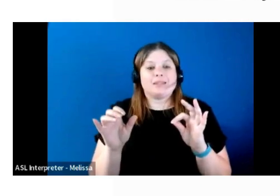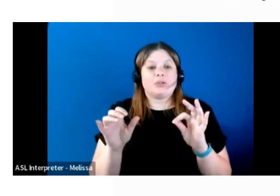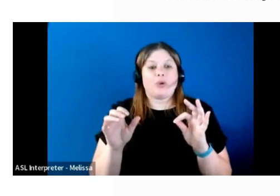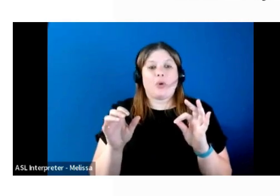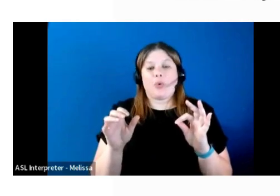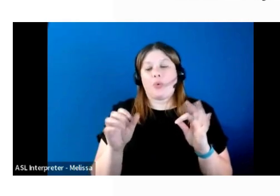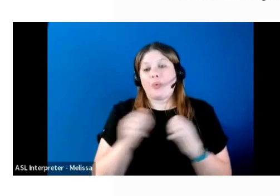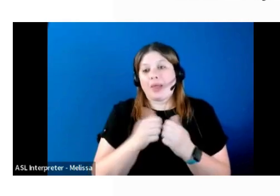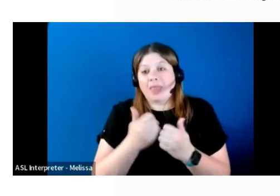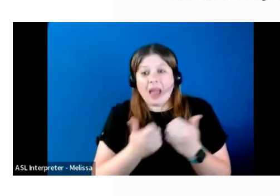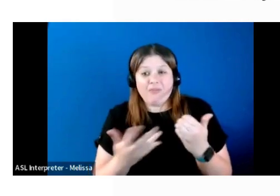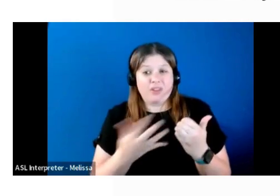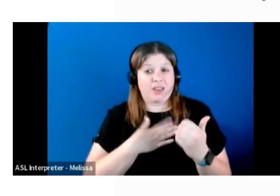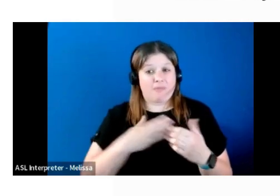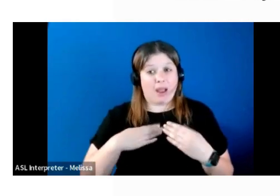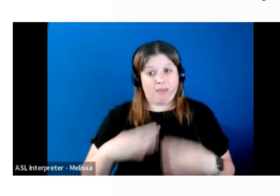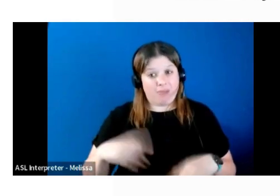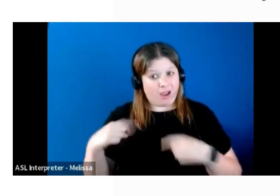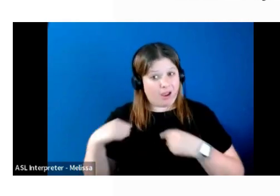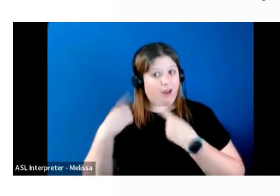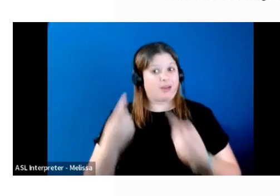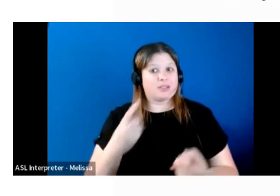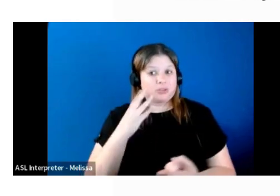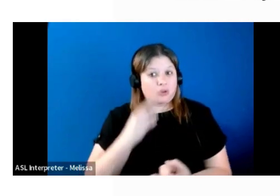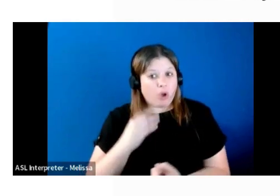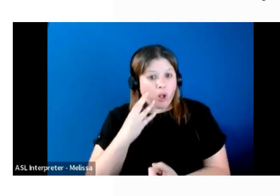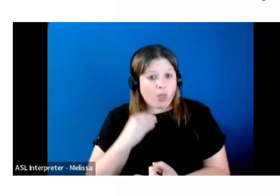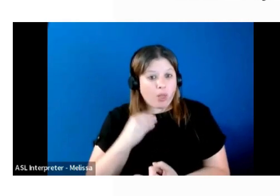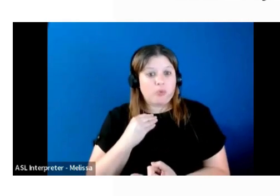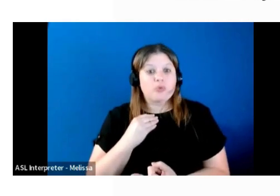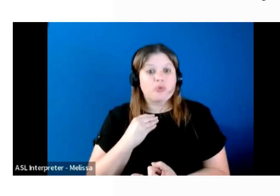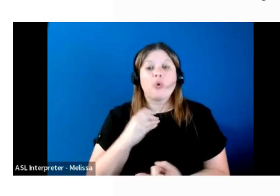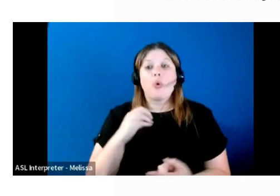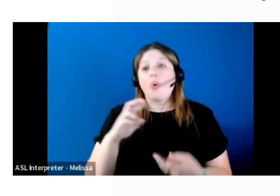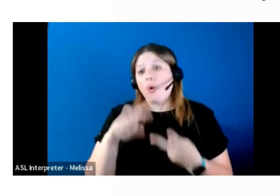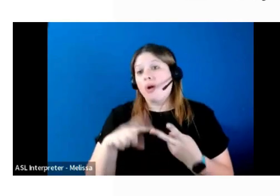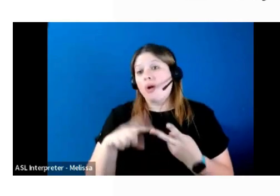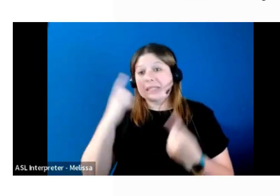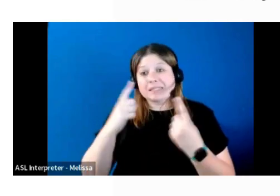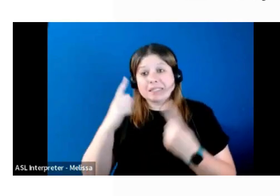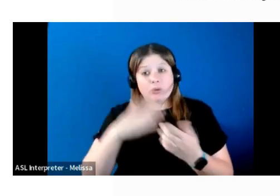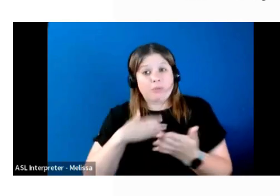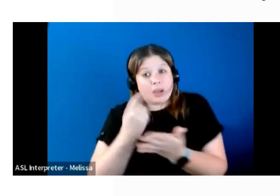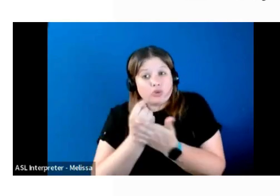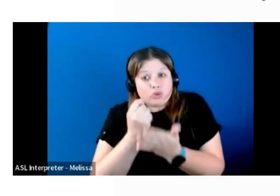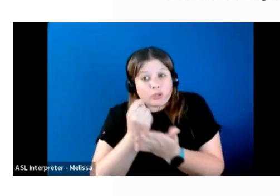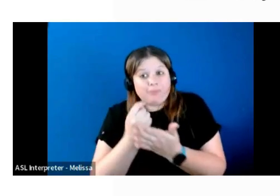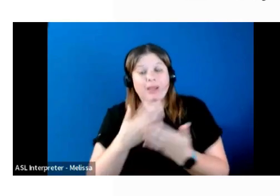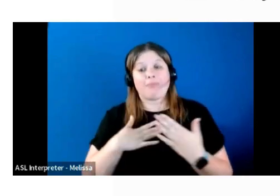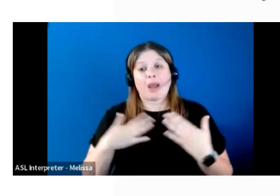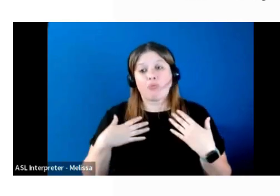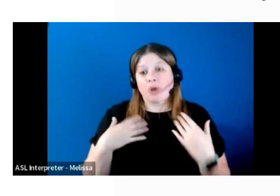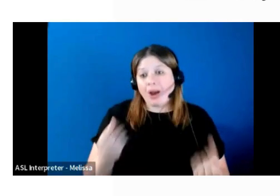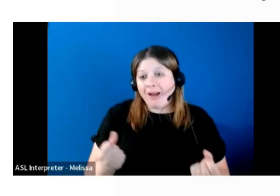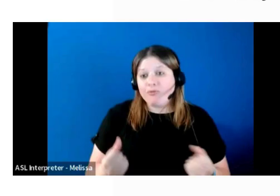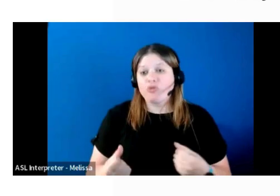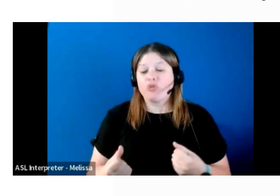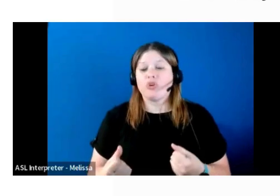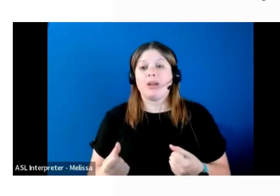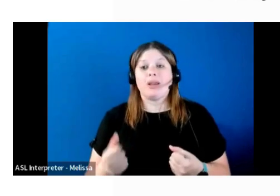or considering my treatment and recovery, that puts this experience in